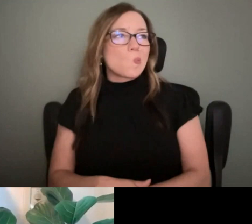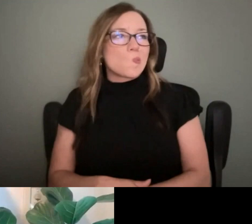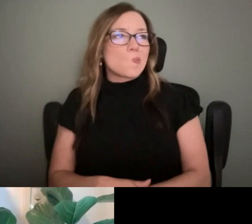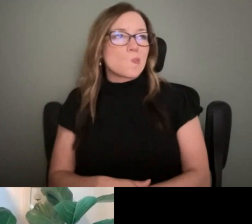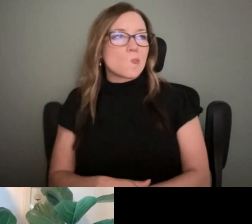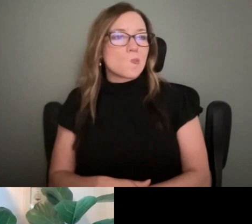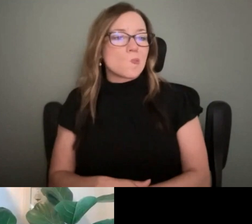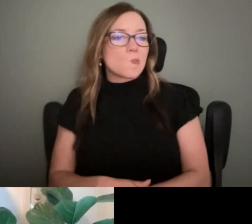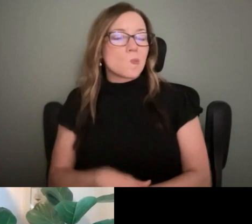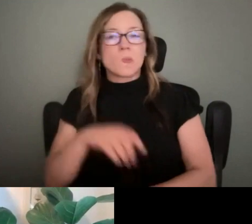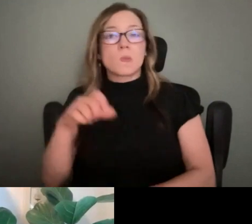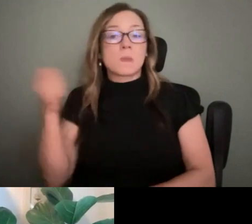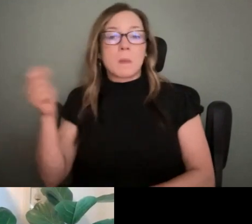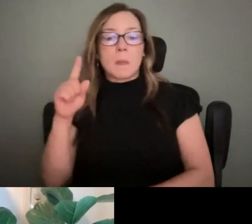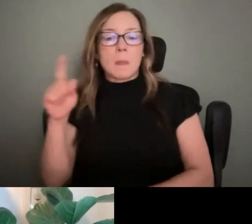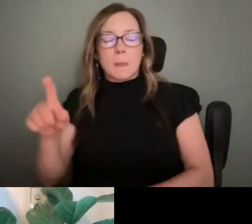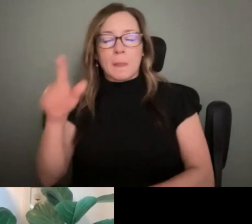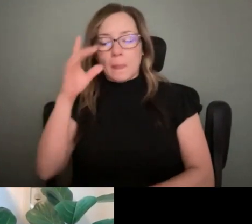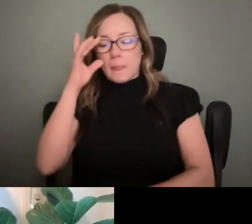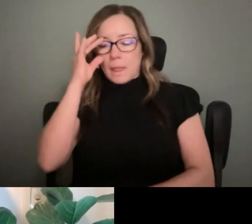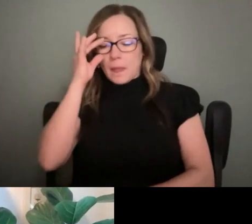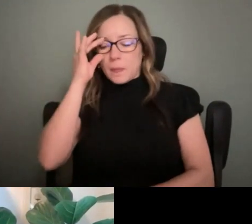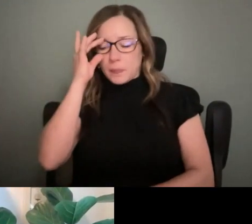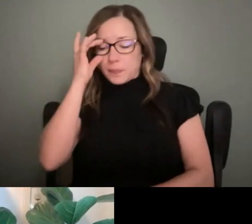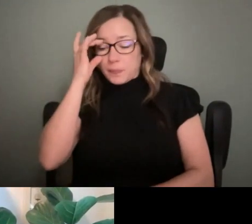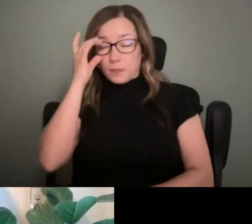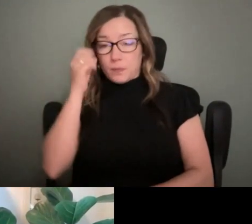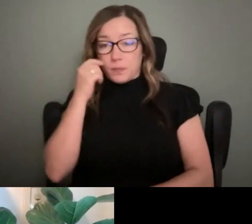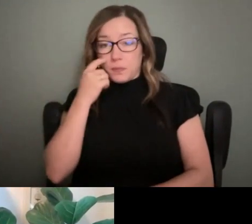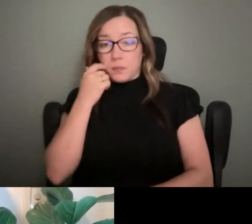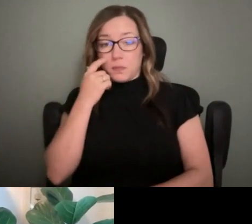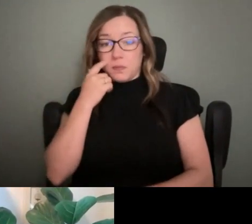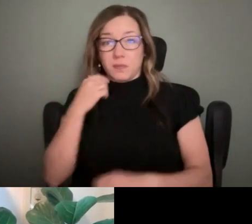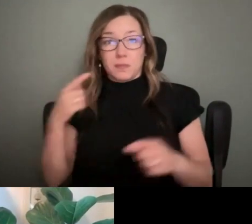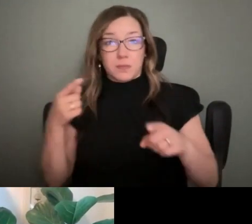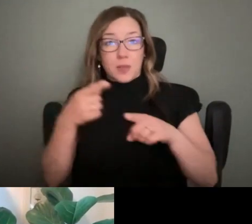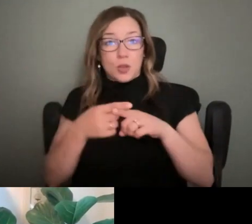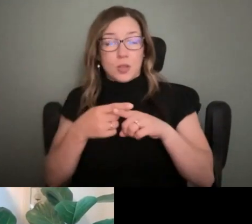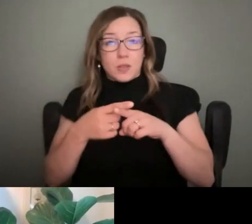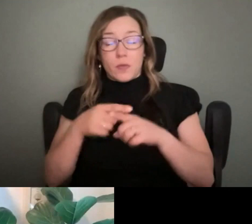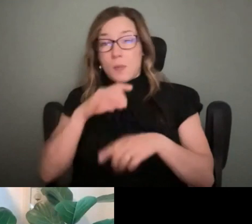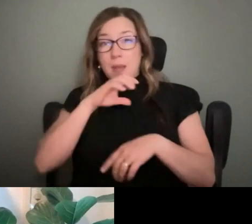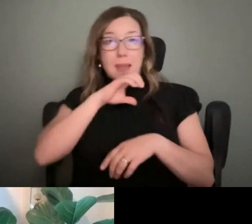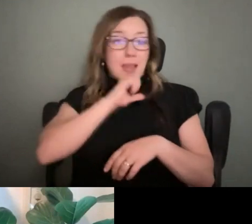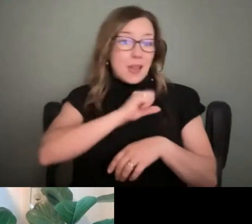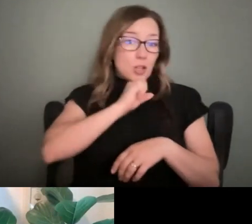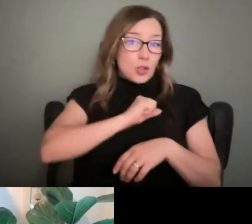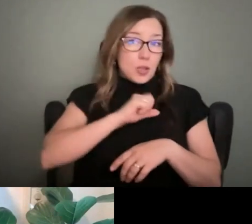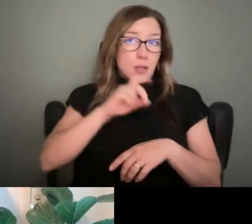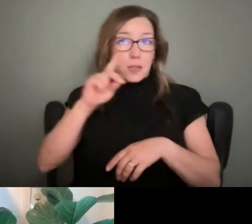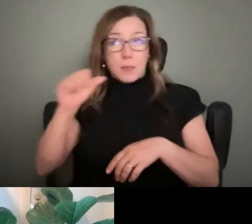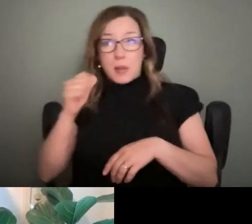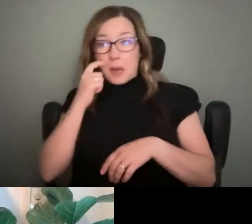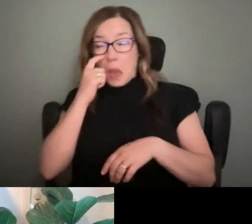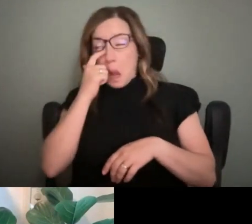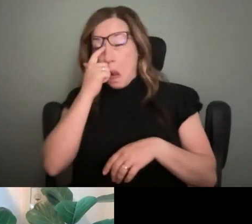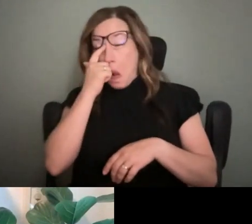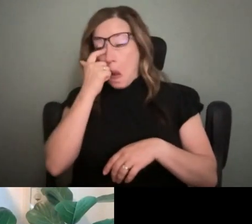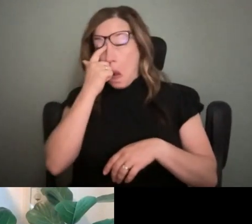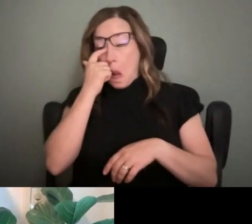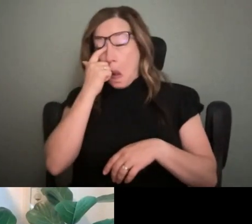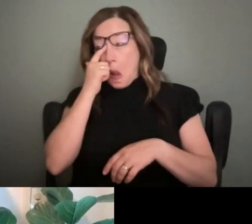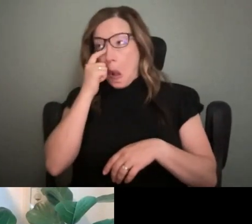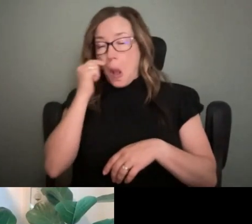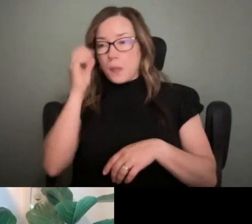another question was just about the kind of intersections between aging and disability. And Katie, I thought this might be an opportunity